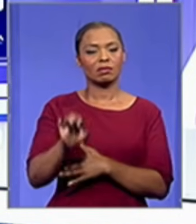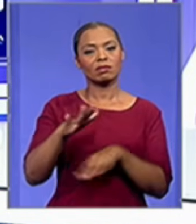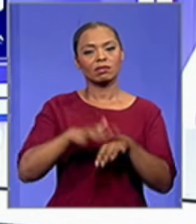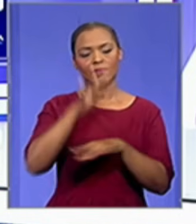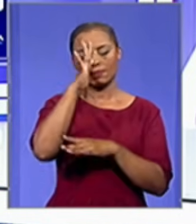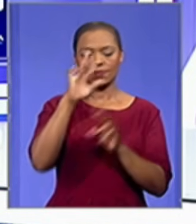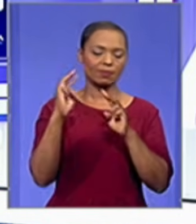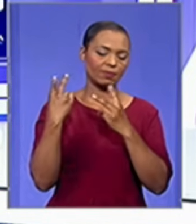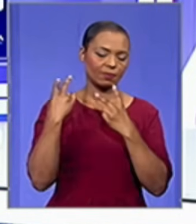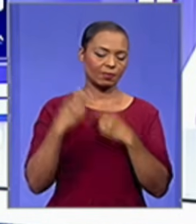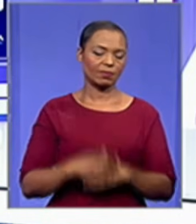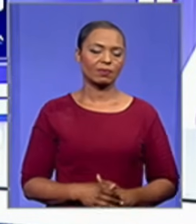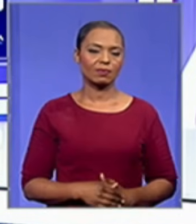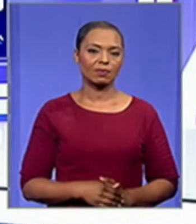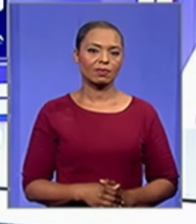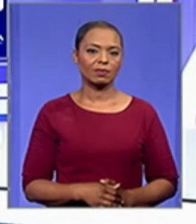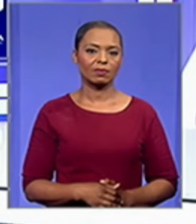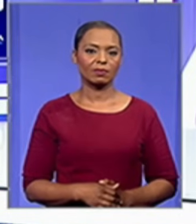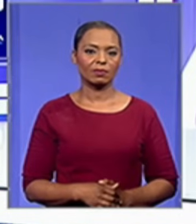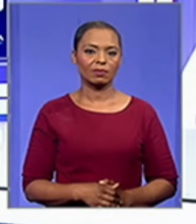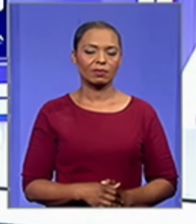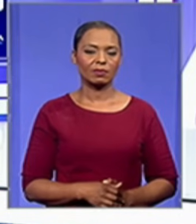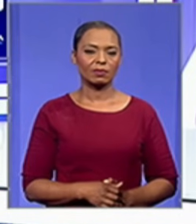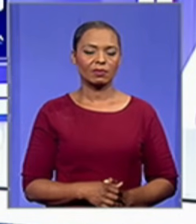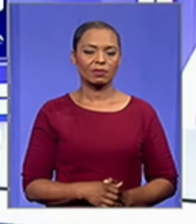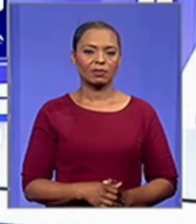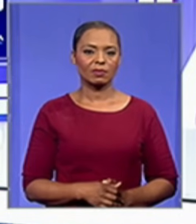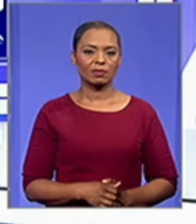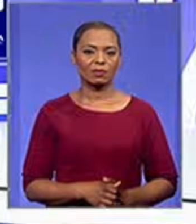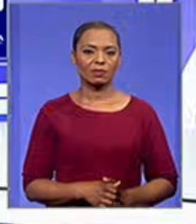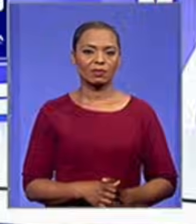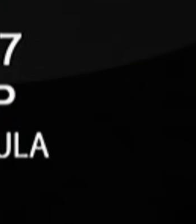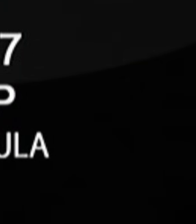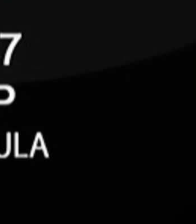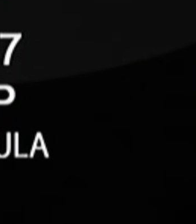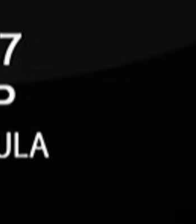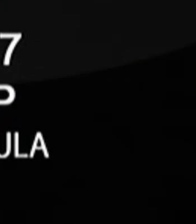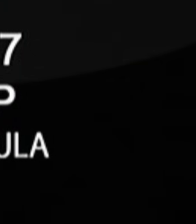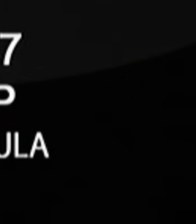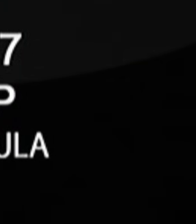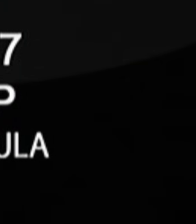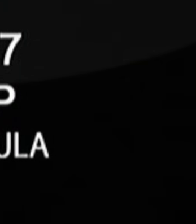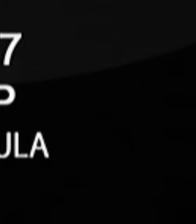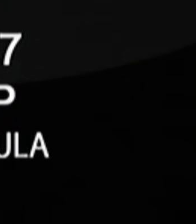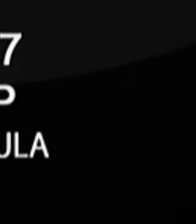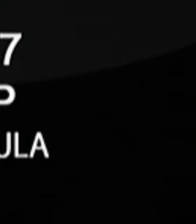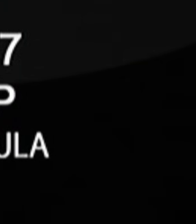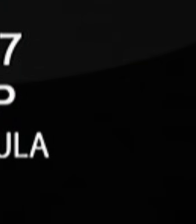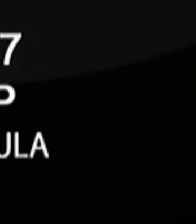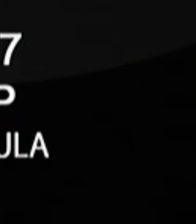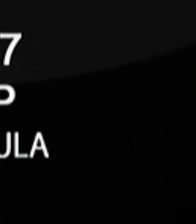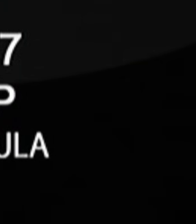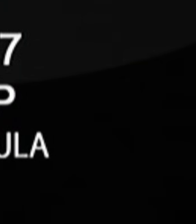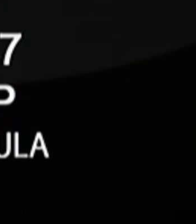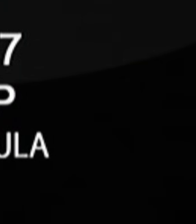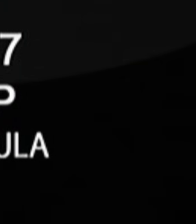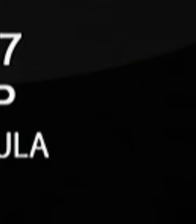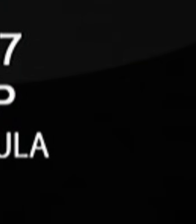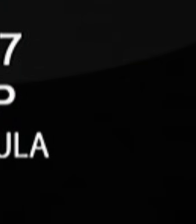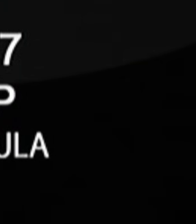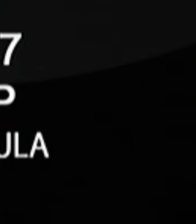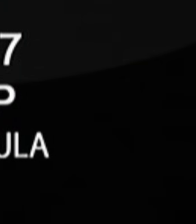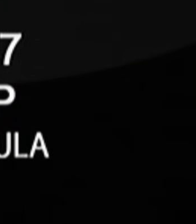ge JSE e tswalela pejana ka iri ya bohlano. ranta e tieletše ge e bapetšwa